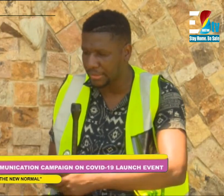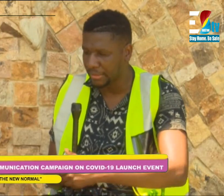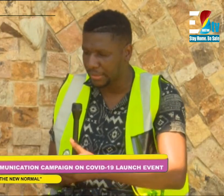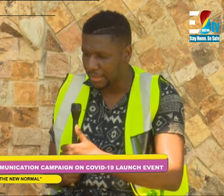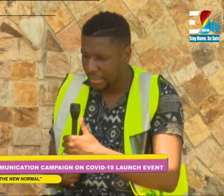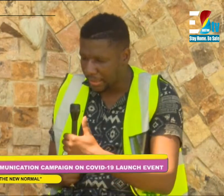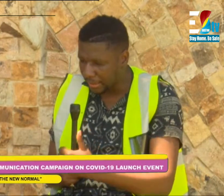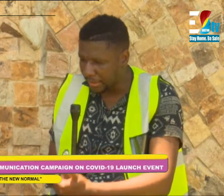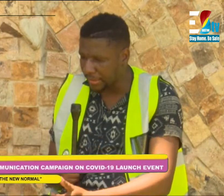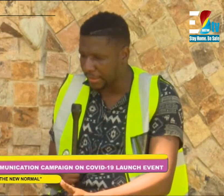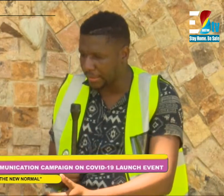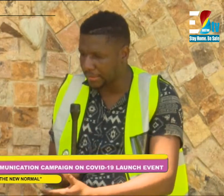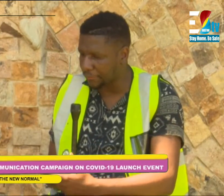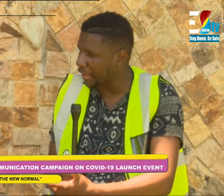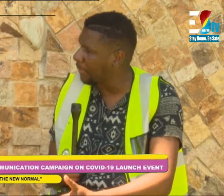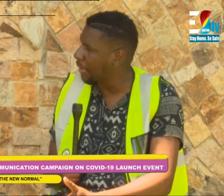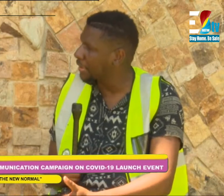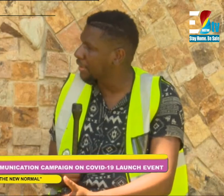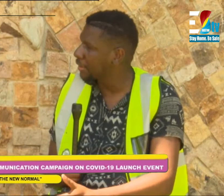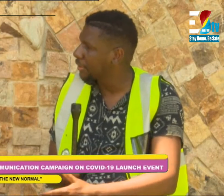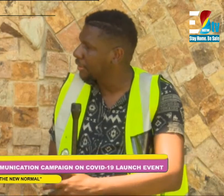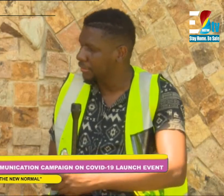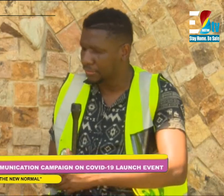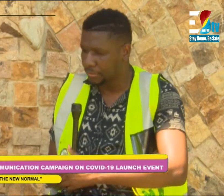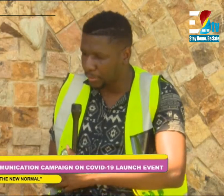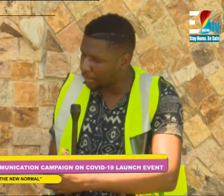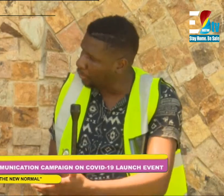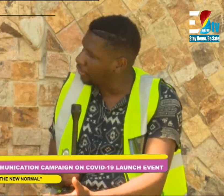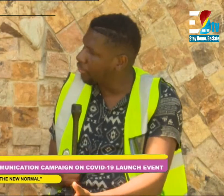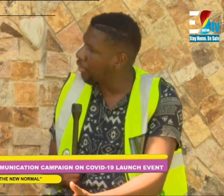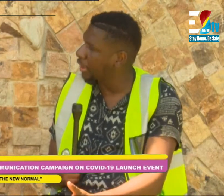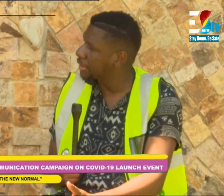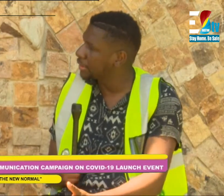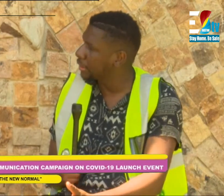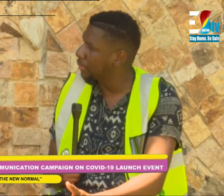distance safaka imamaso